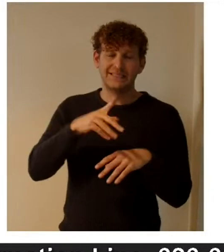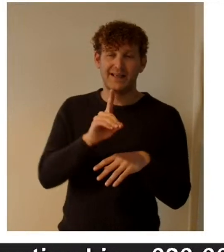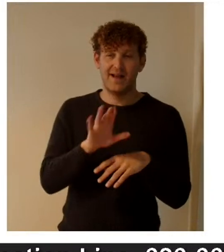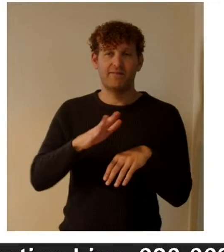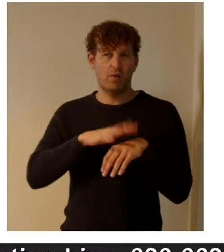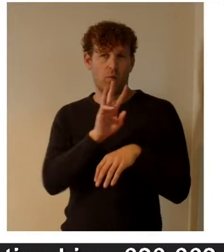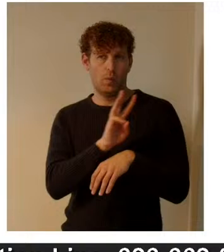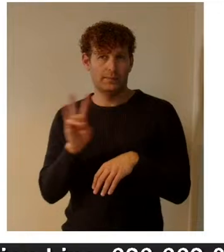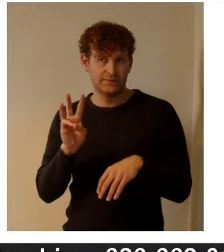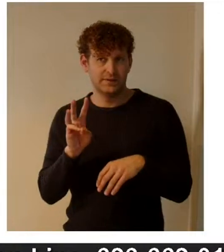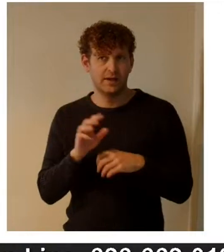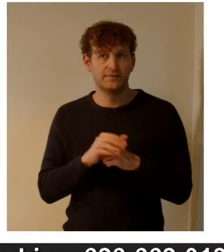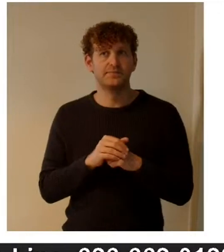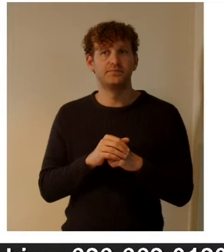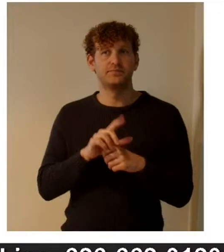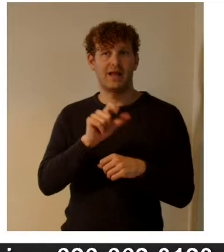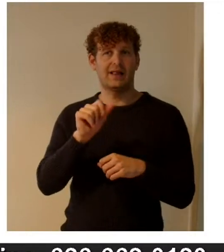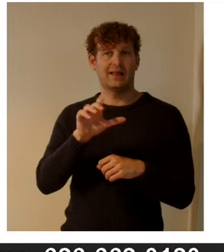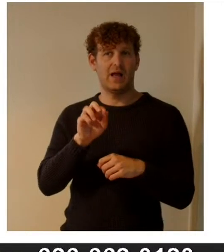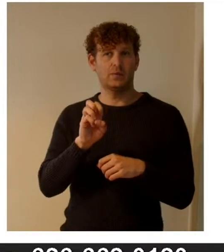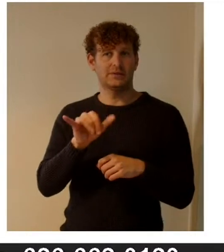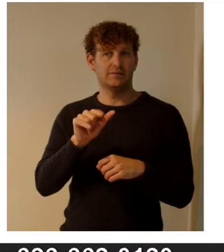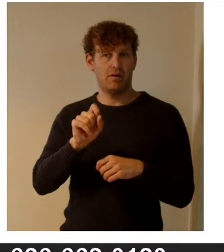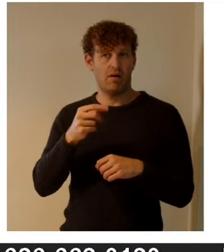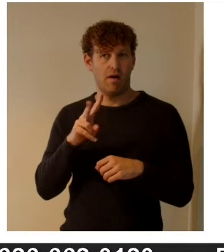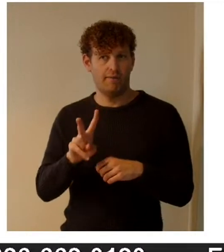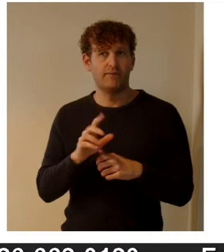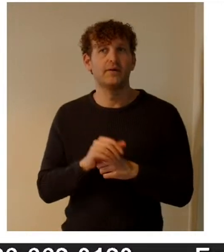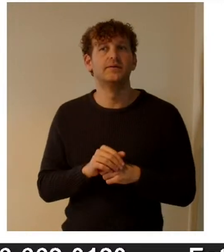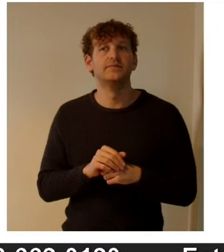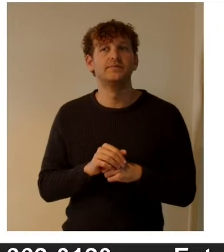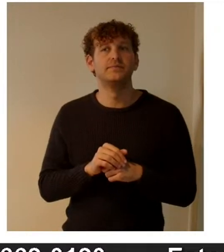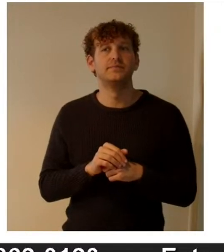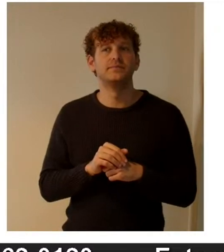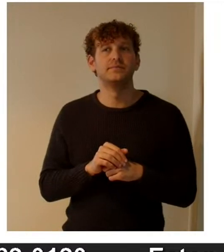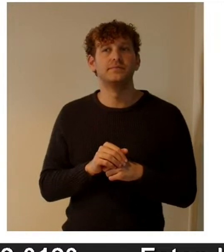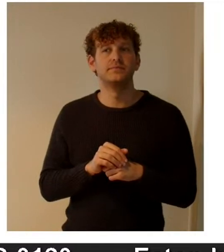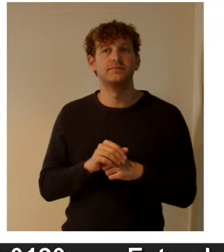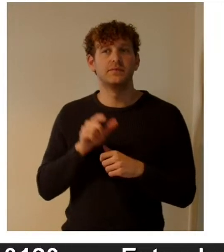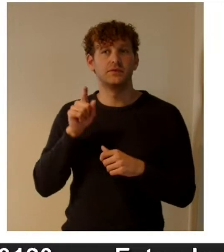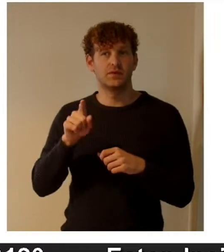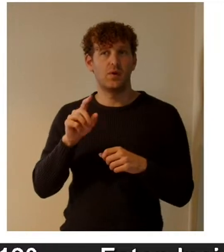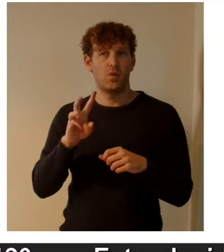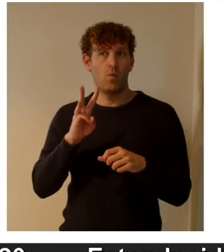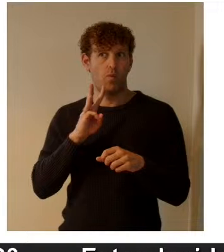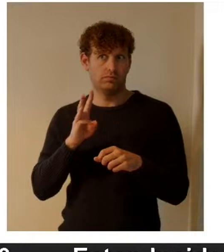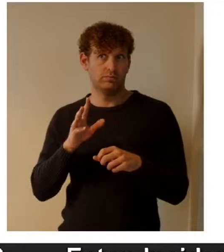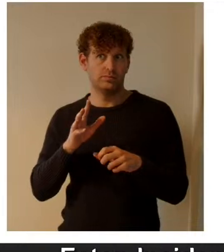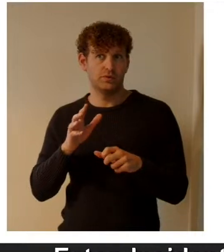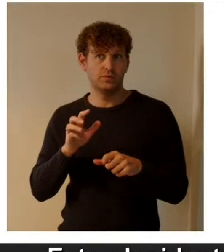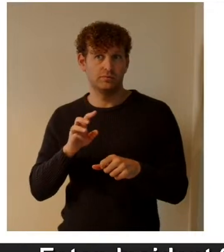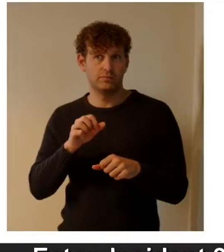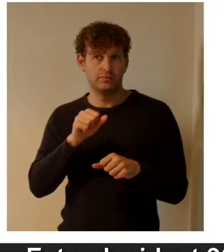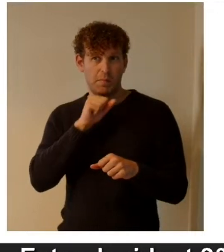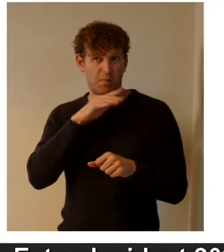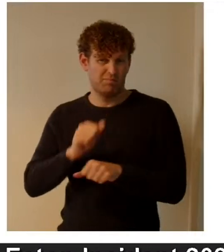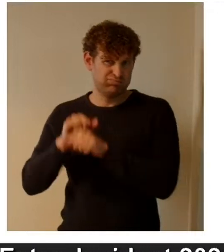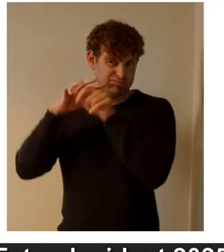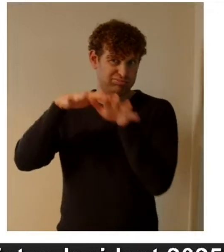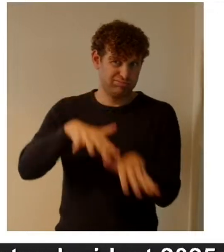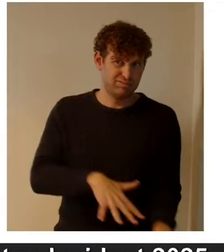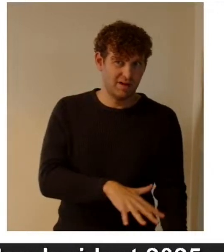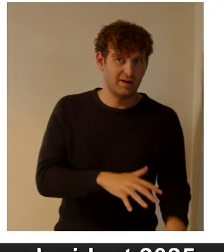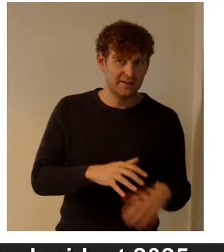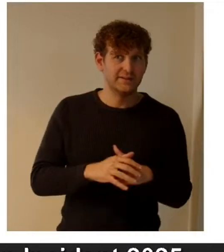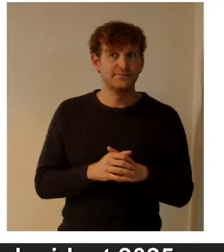dpw.lacounty.gov. These are called debris and mud flow potential forecast. We are currently doing the watershed assessment, so